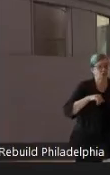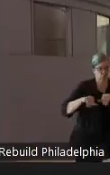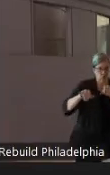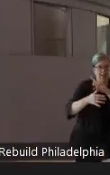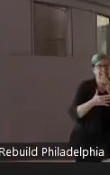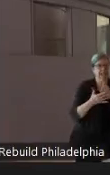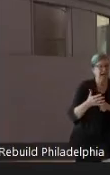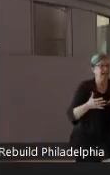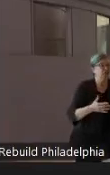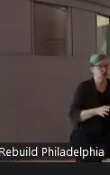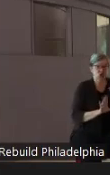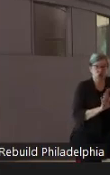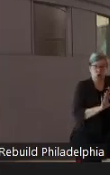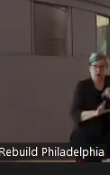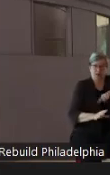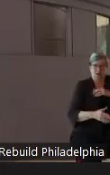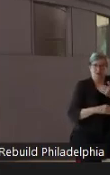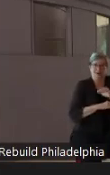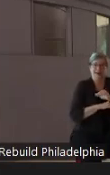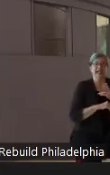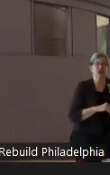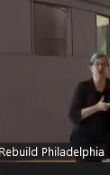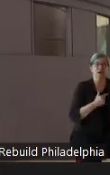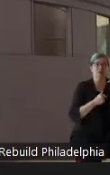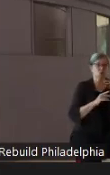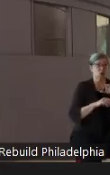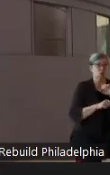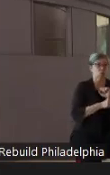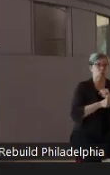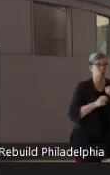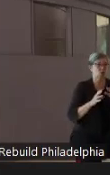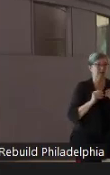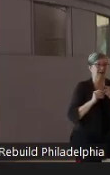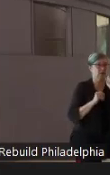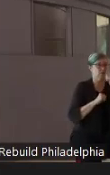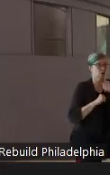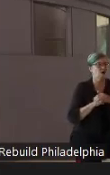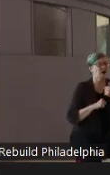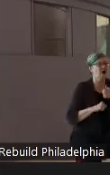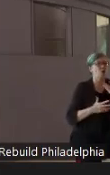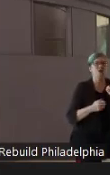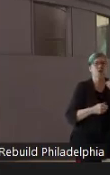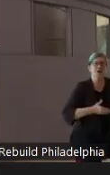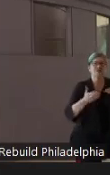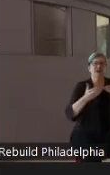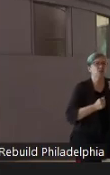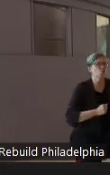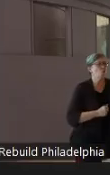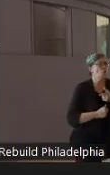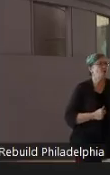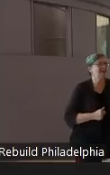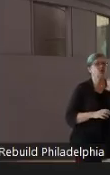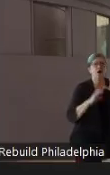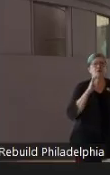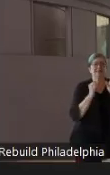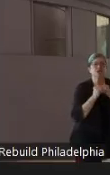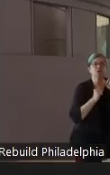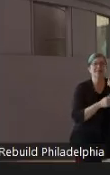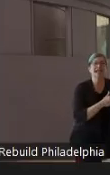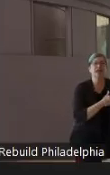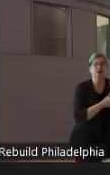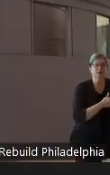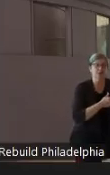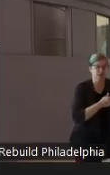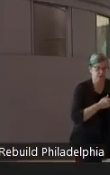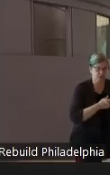for a work session in our office tomorrow. And so I just want to invite you all into conversation with Karen